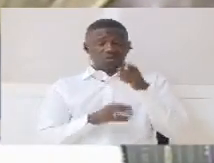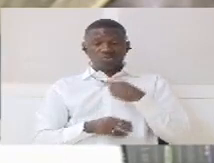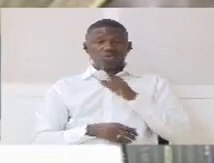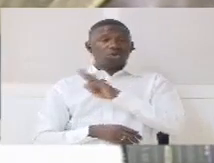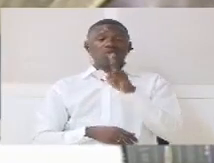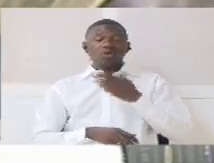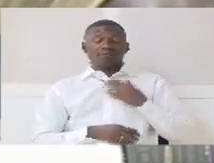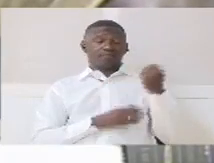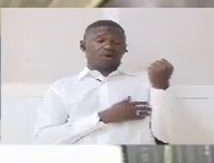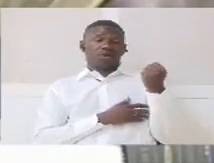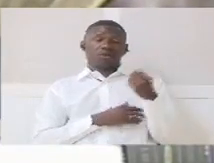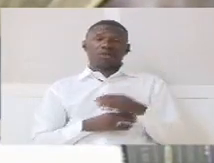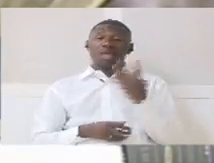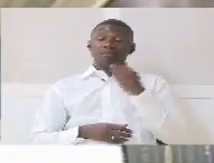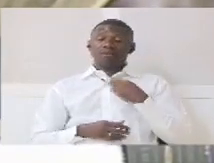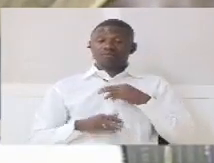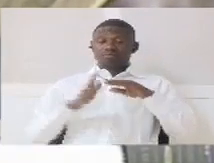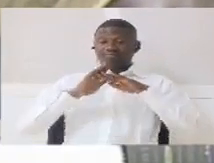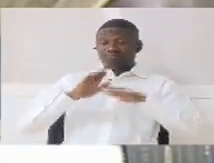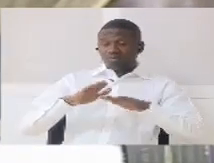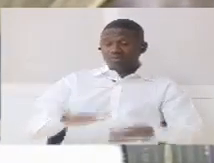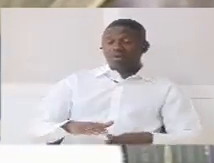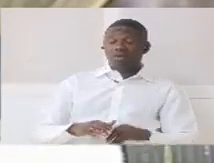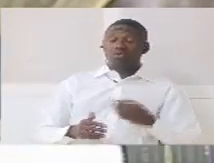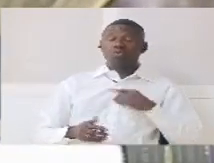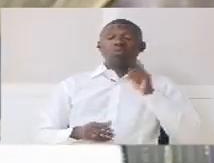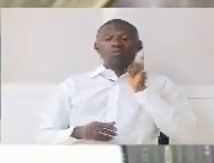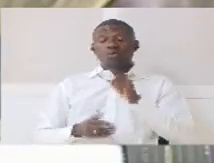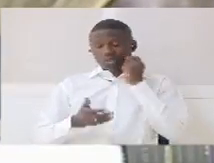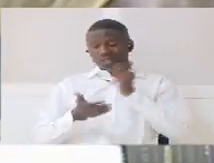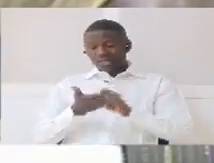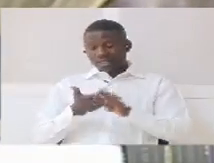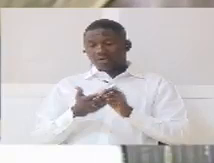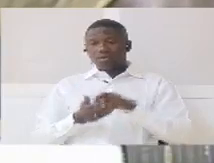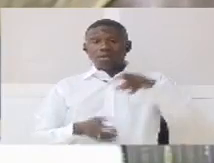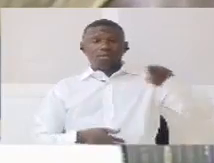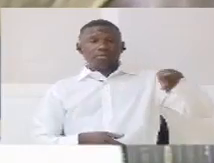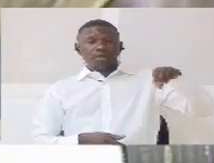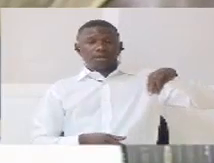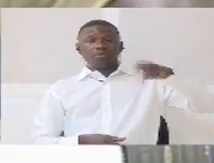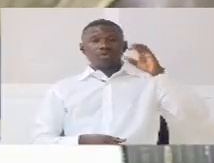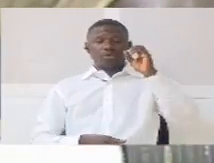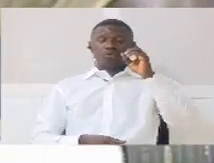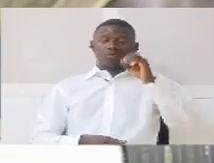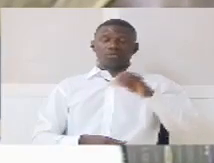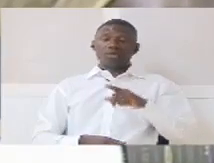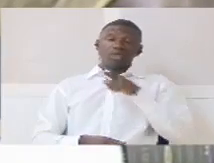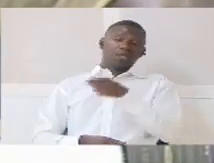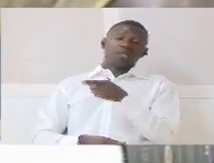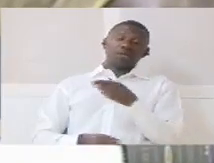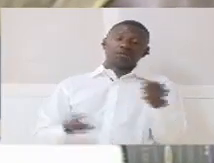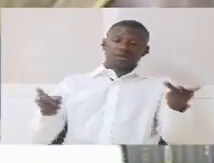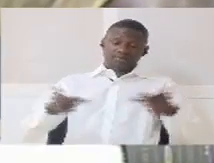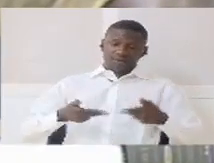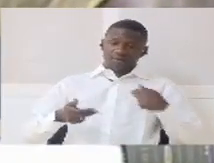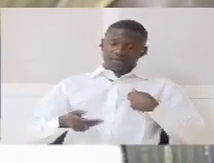commissioned officer. Even the demoted. If you are to demote me, write to PMO. You will write to the PMO. PMO will invite me. PMO will invite me.